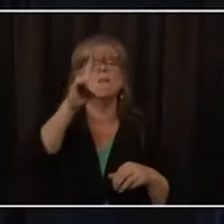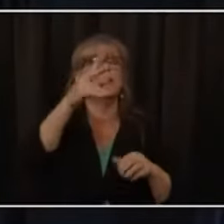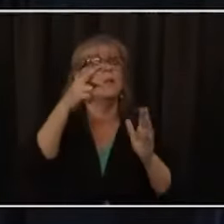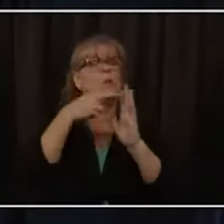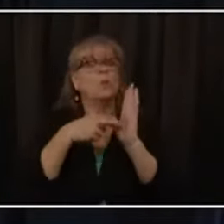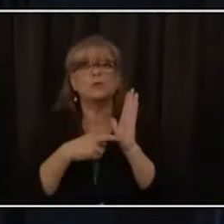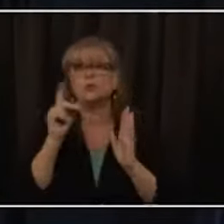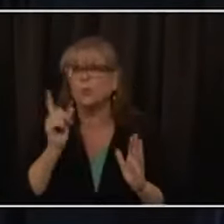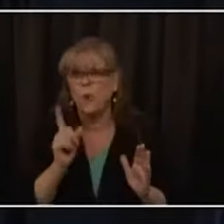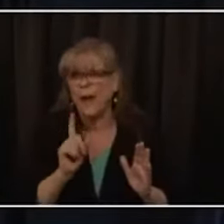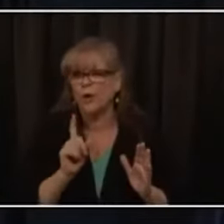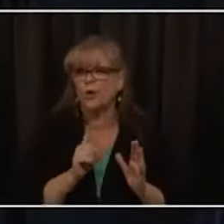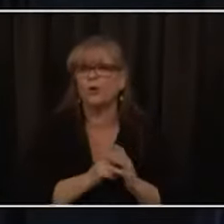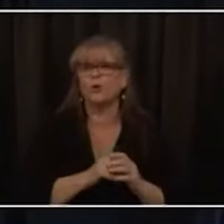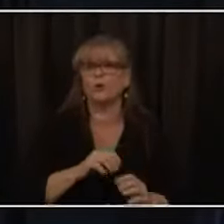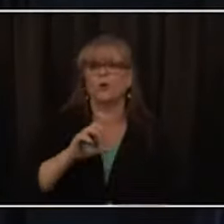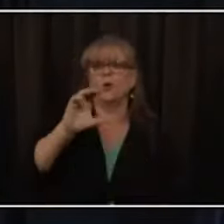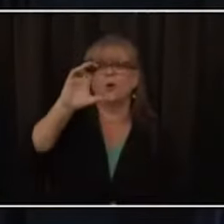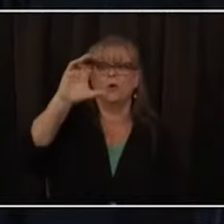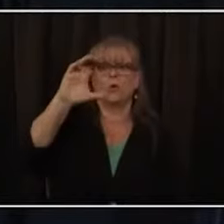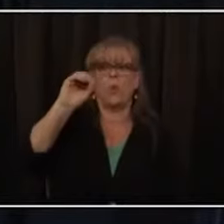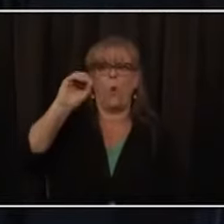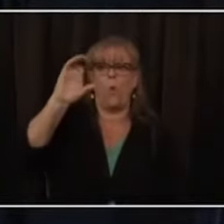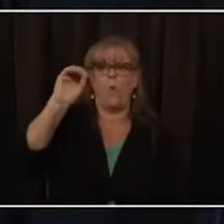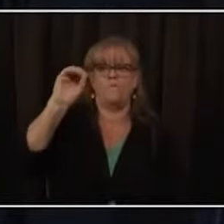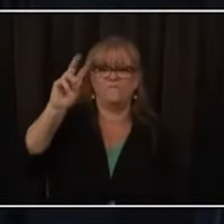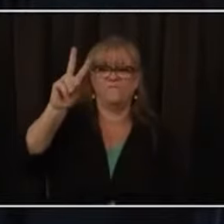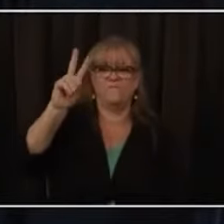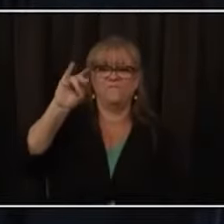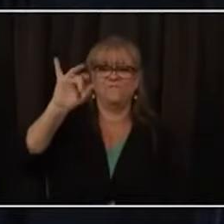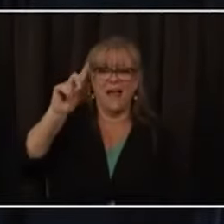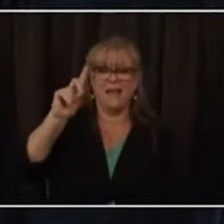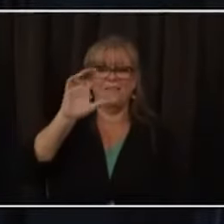cocovidvaccine.org, or you can call our 800 number,